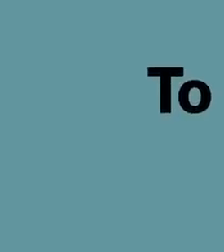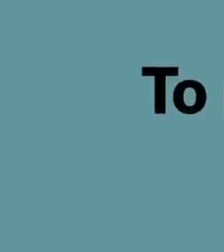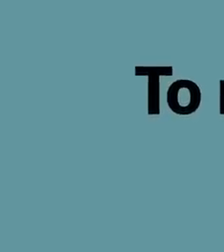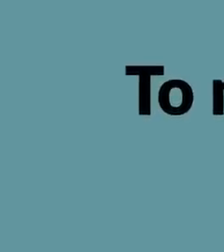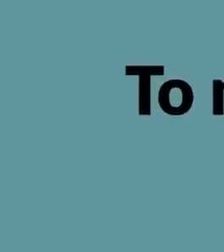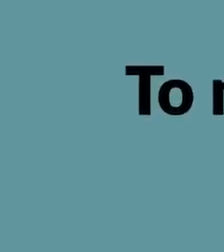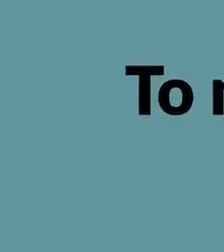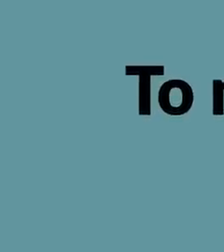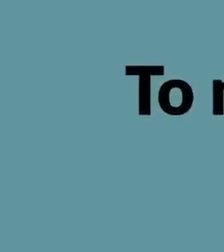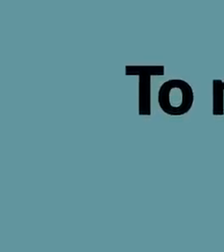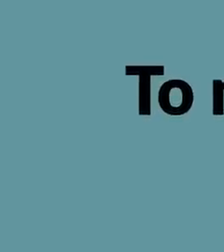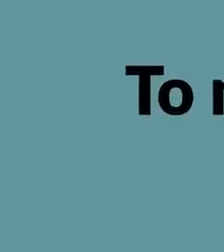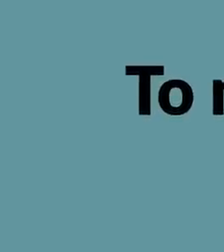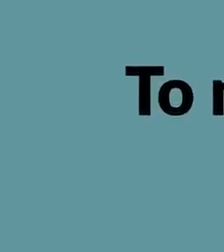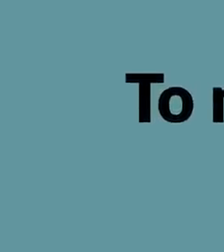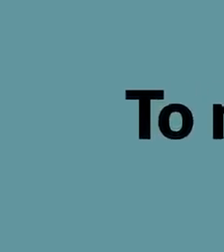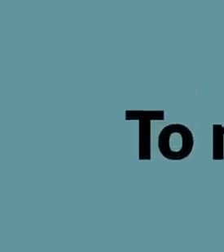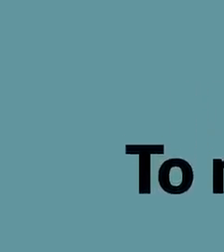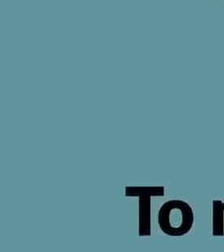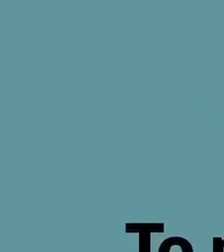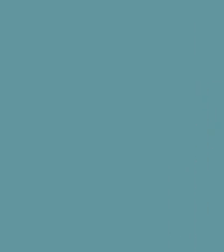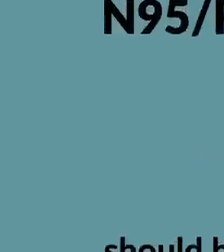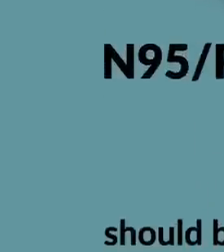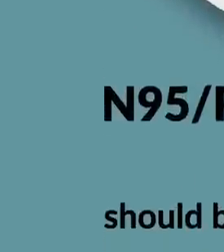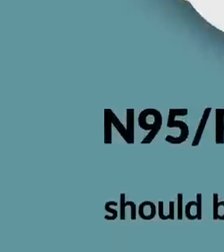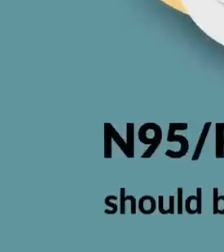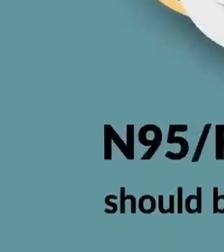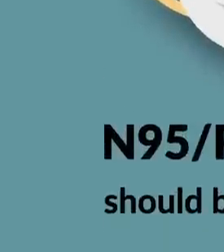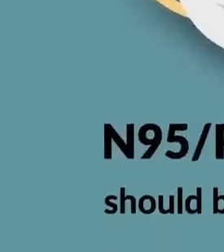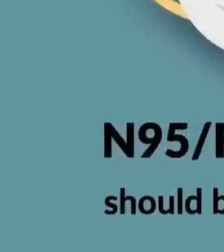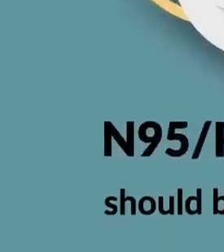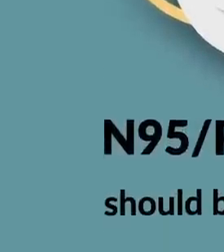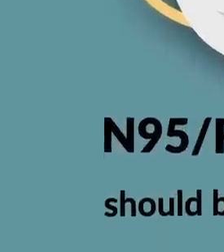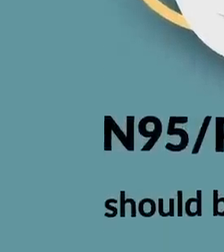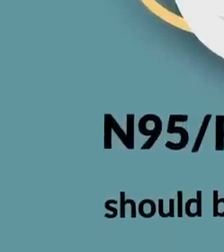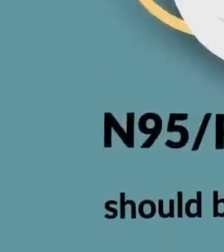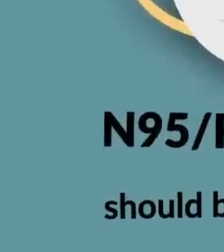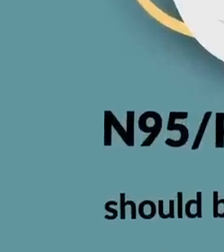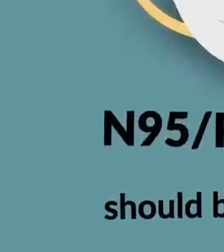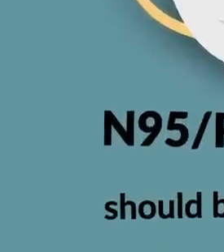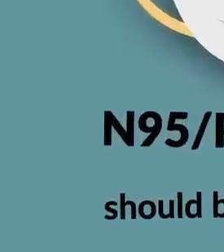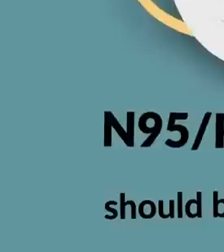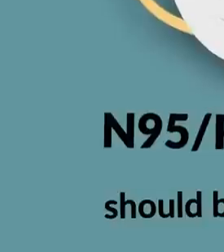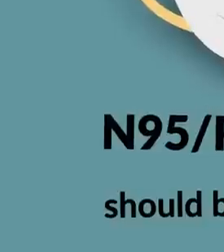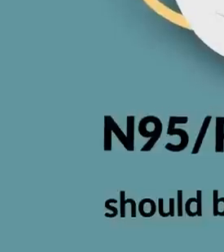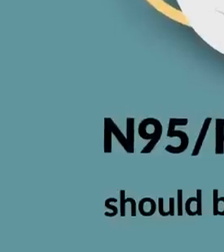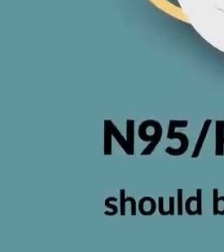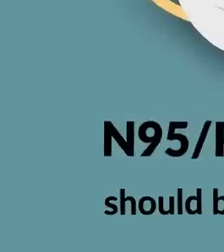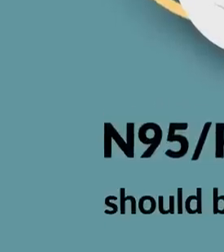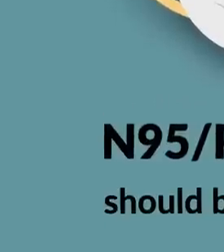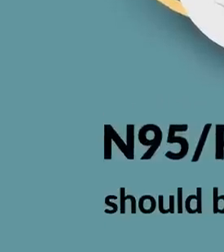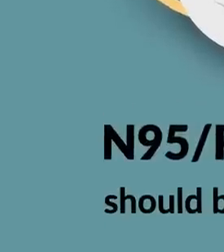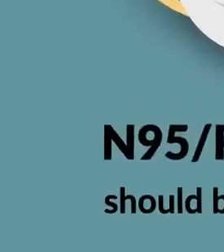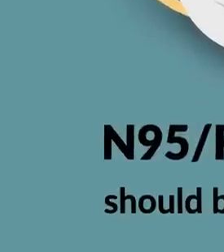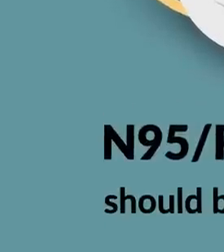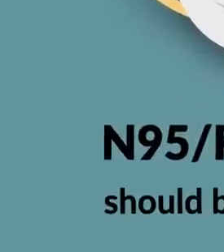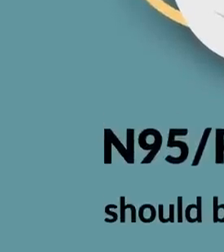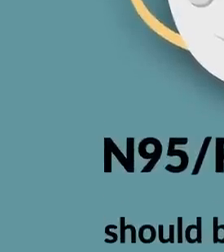go